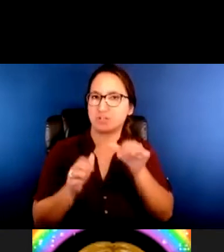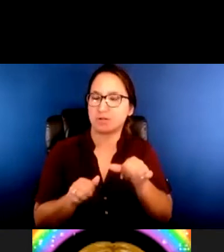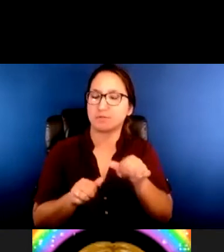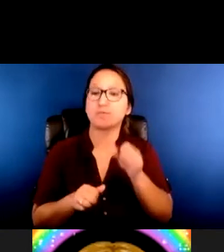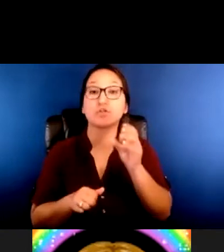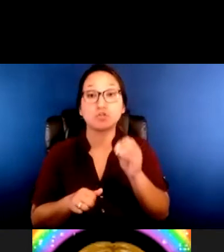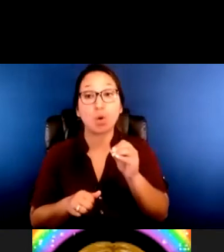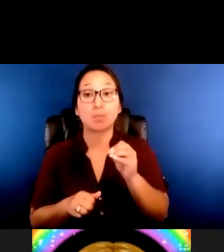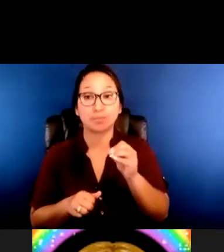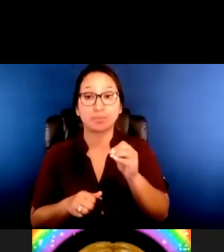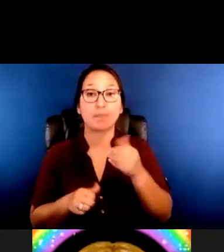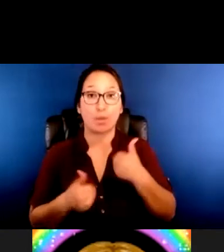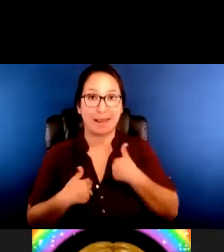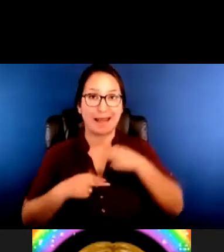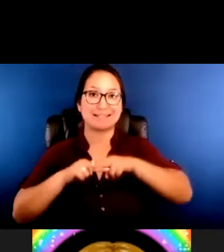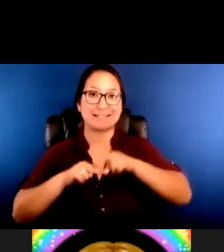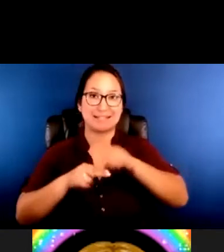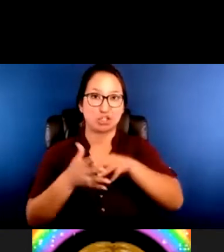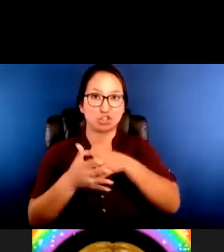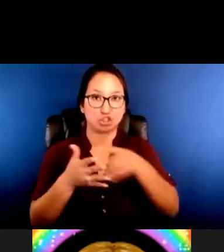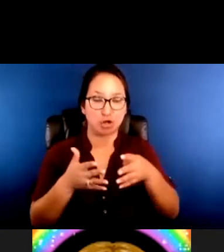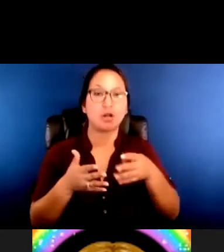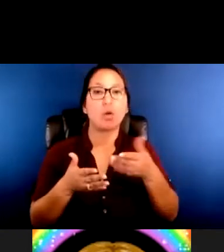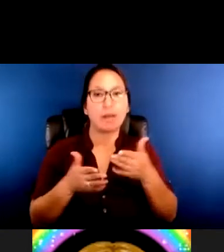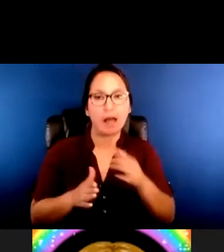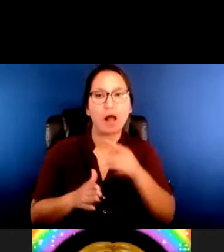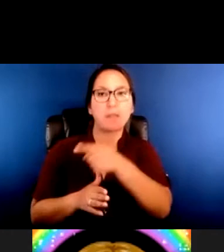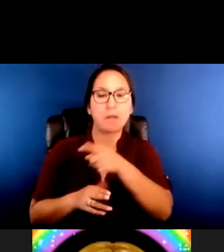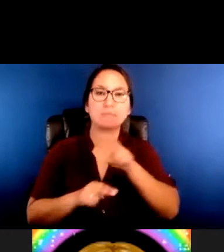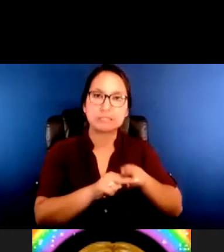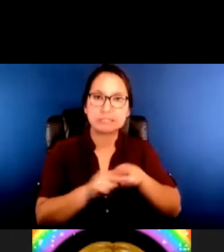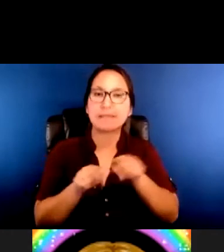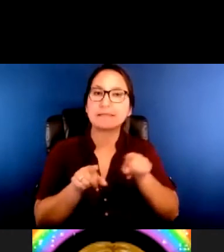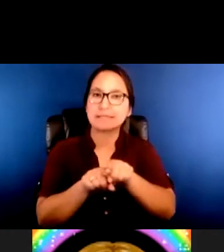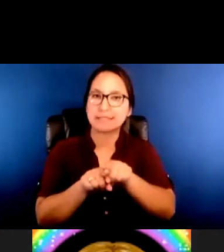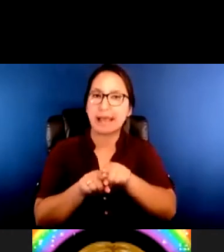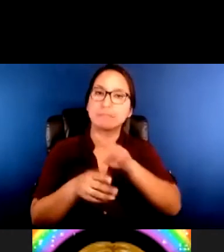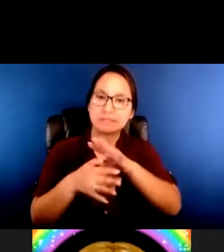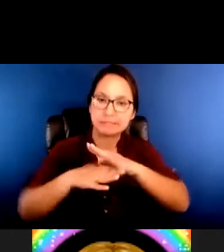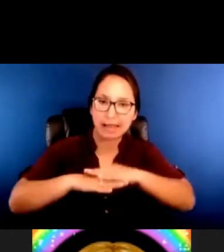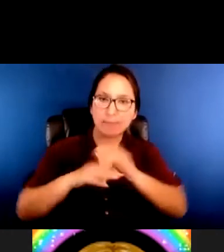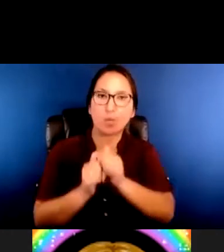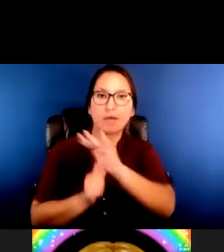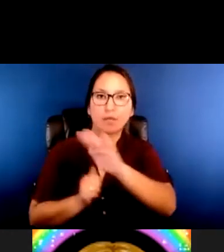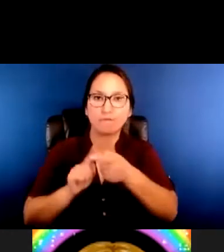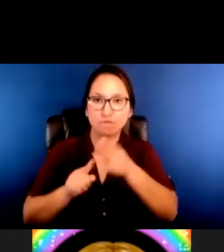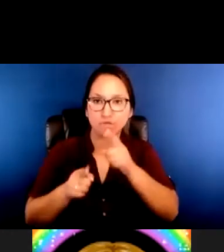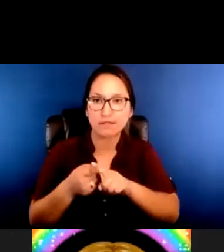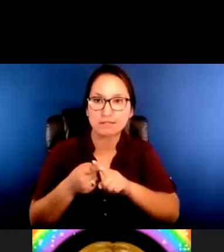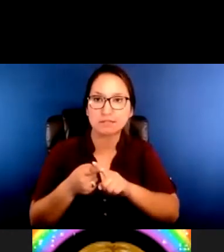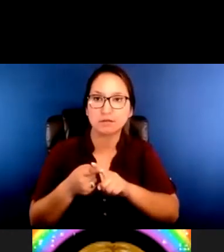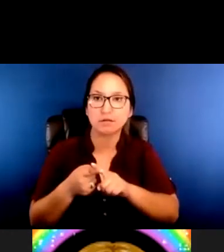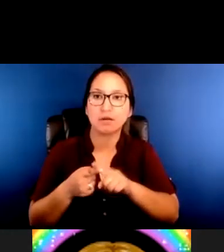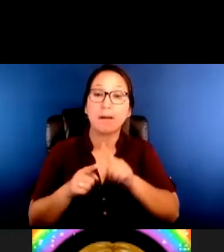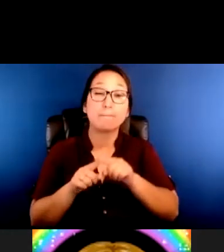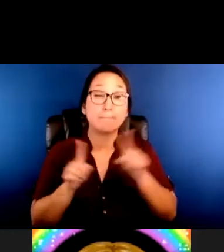for 3 to 6 weeks at the same table with their friends and have lunch together, and we had a seating chart. What we noticed with that was that students weren't staying